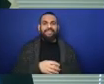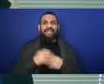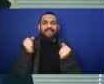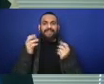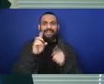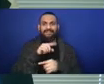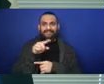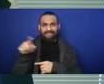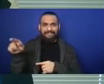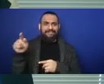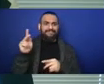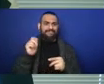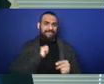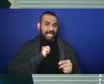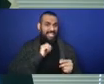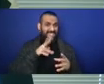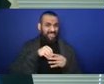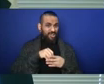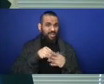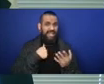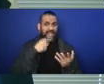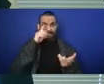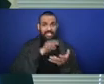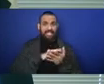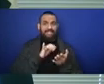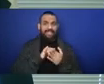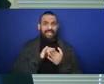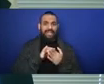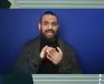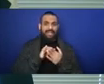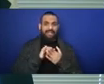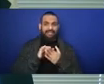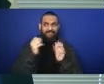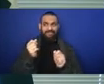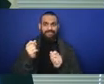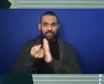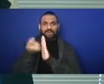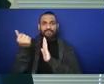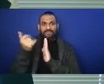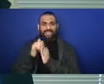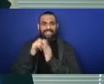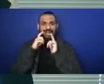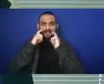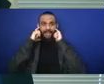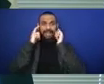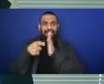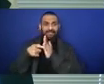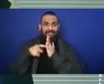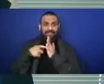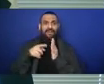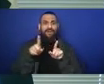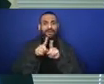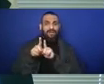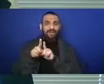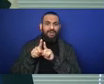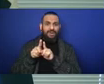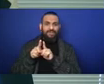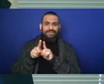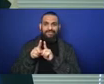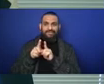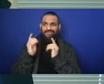That despite the fact that we had seen a 26% increase in our state in COVID positivity rates. And